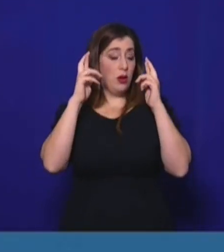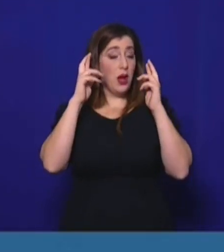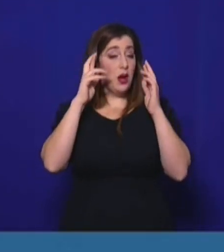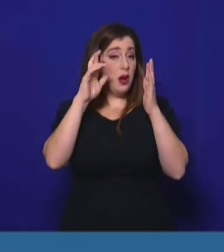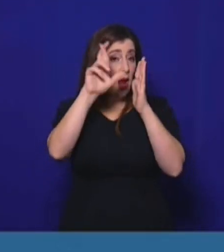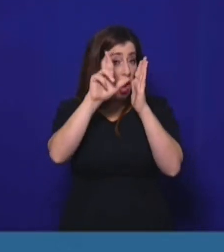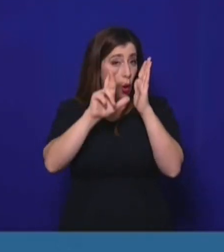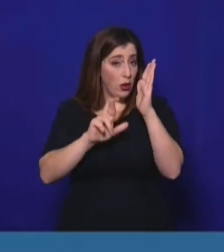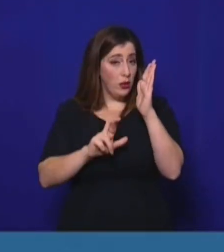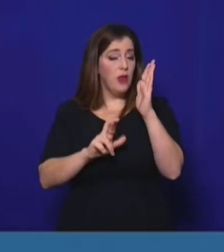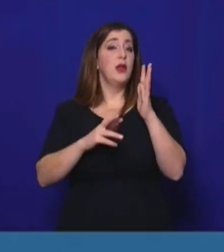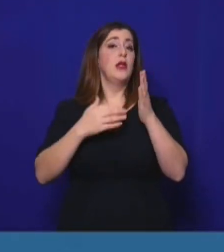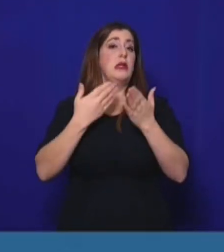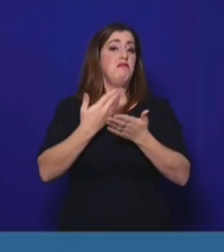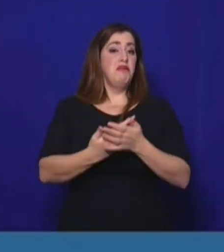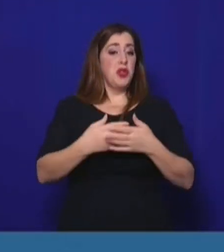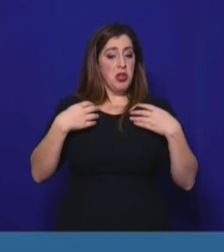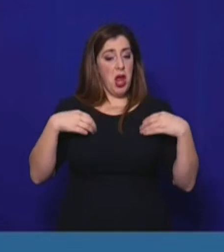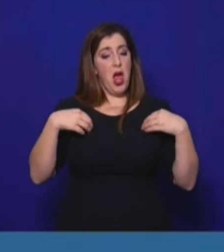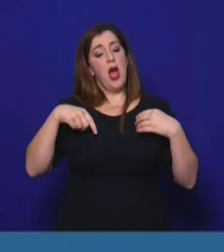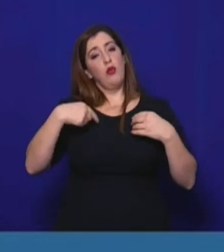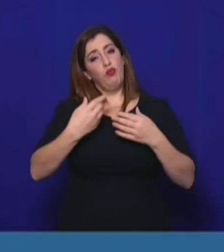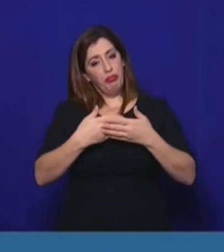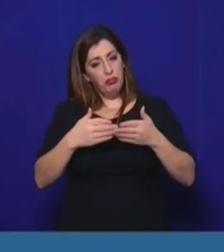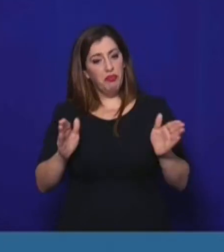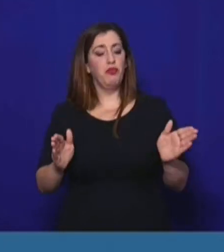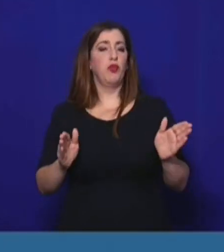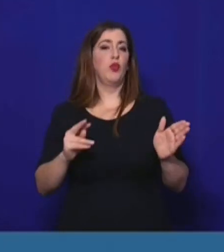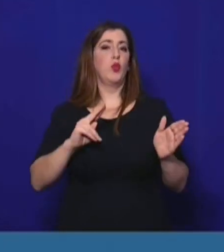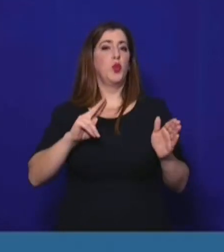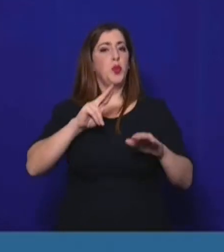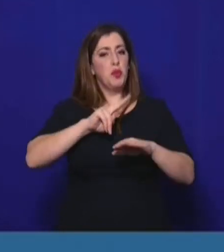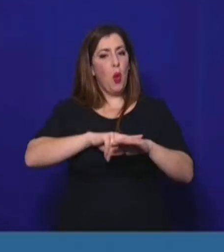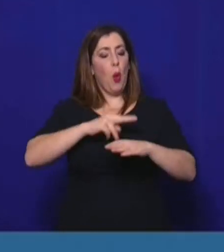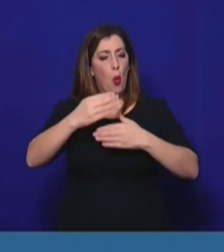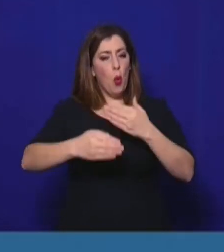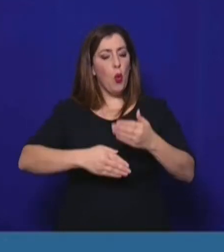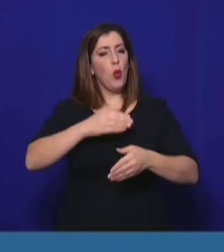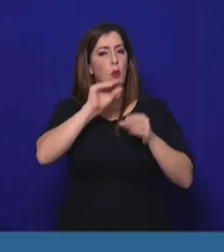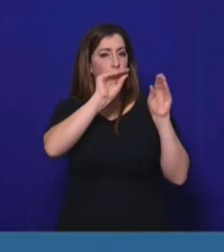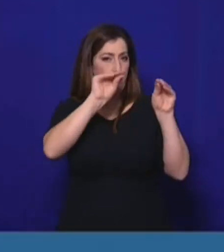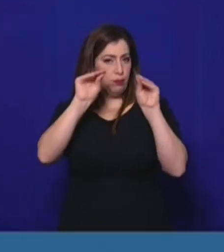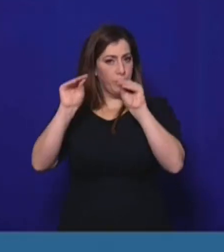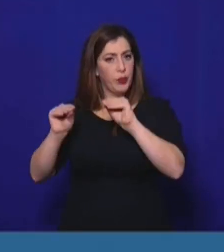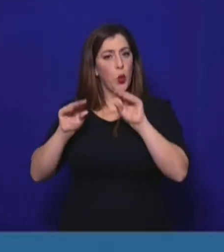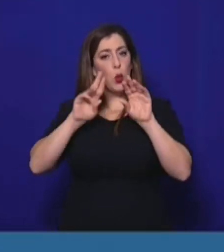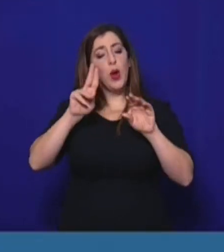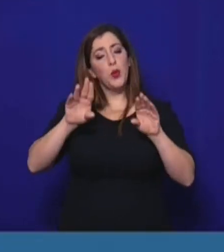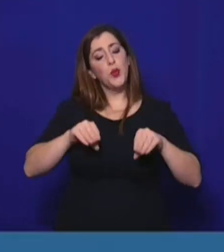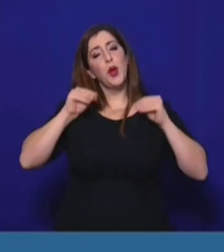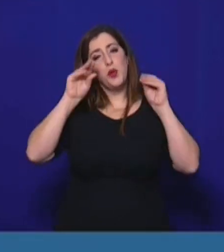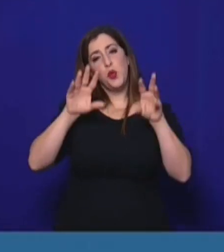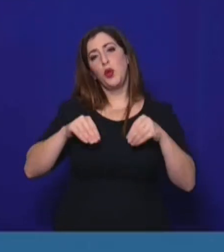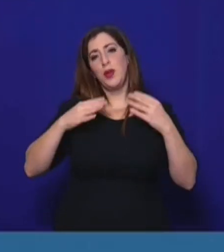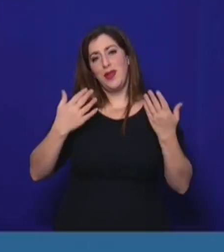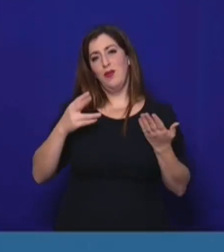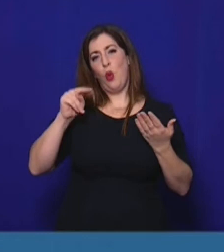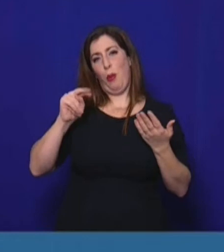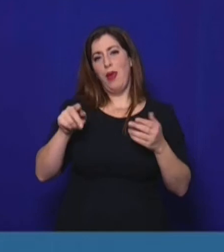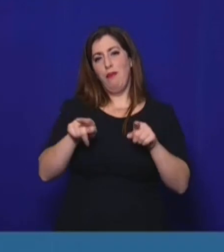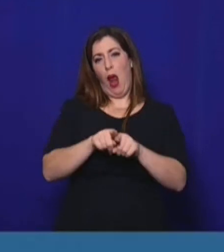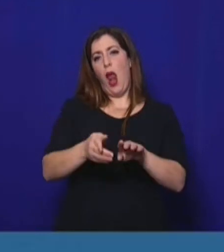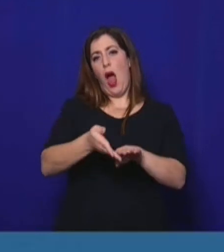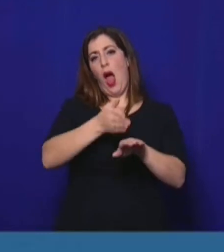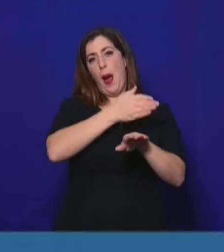anka l-iskejjel kif għamilna fil-ġranet ta' qabel ikunu jibqgħu għaddejjin propju kif kienu qabel ma huma